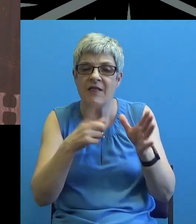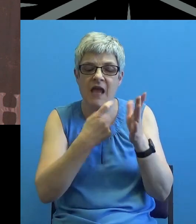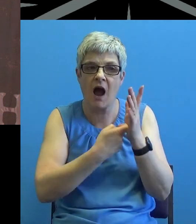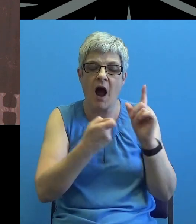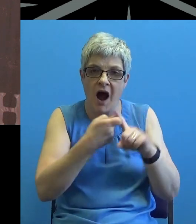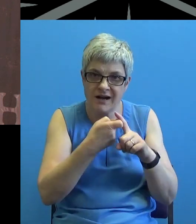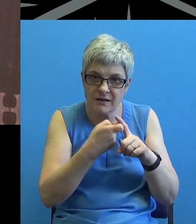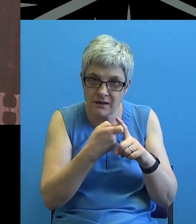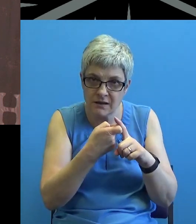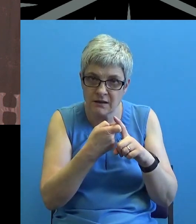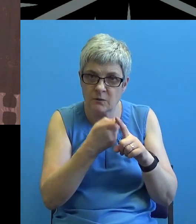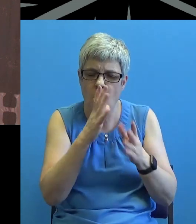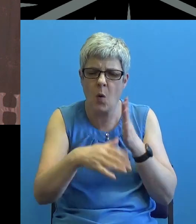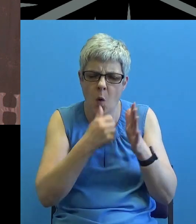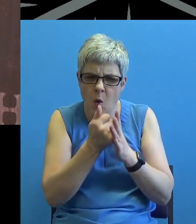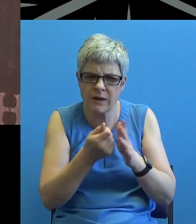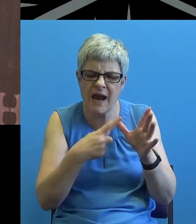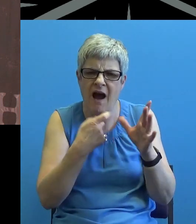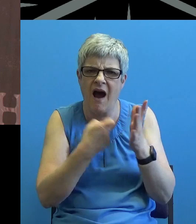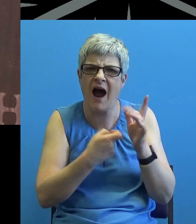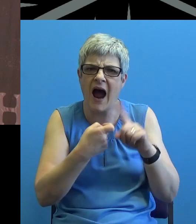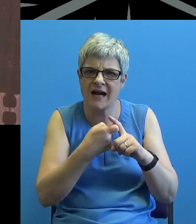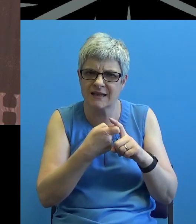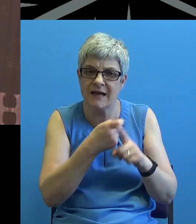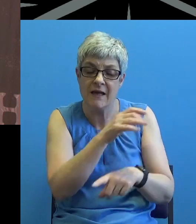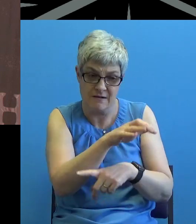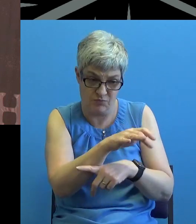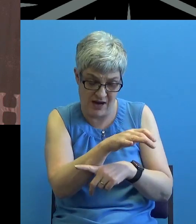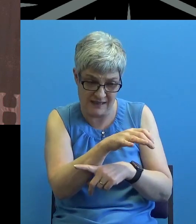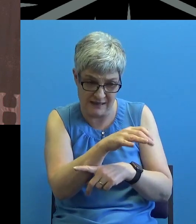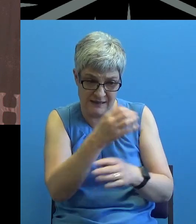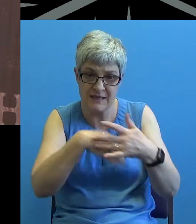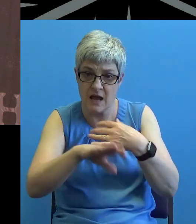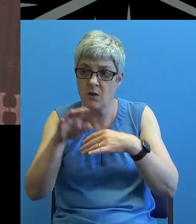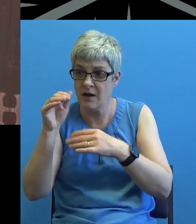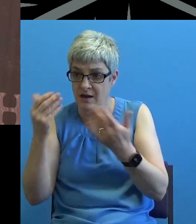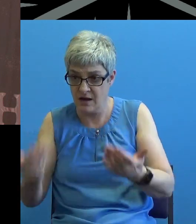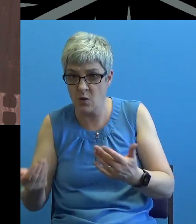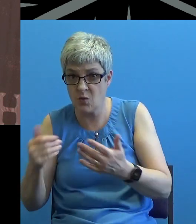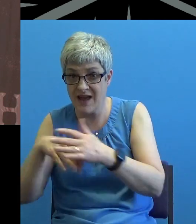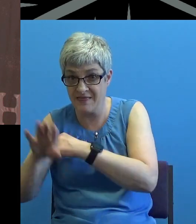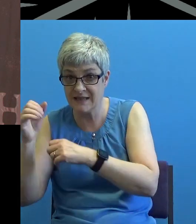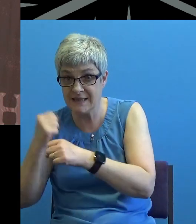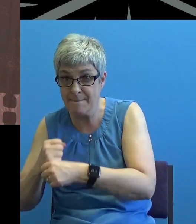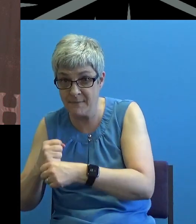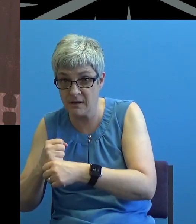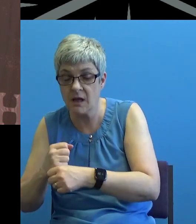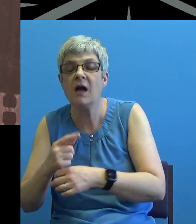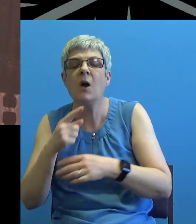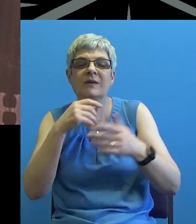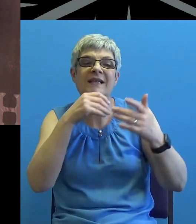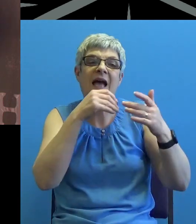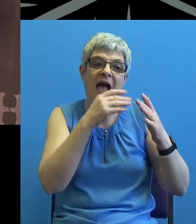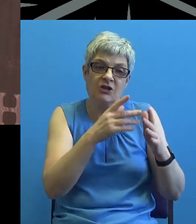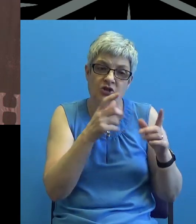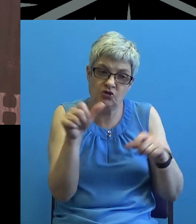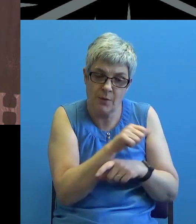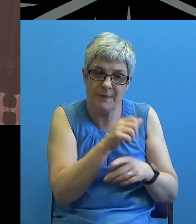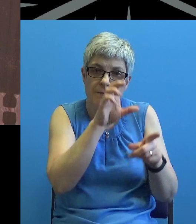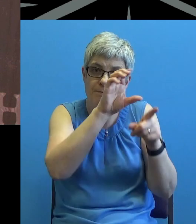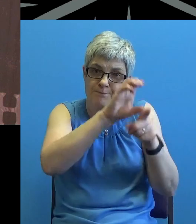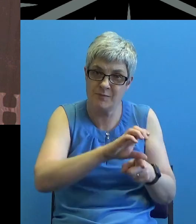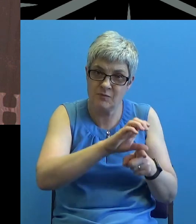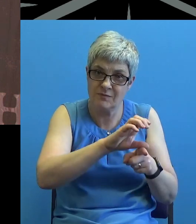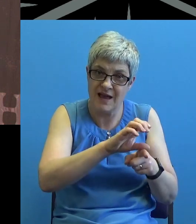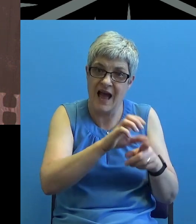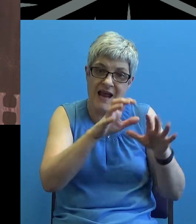God, that presence that was now in the temple, was to be carried on an animal that hadn't been ridden.